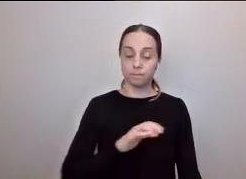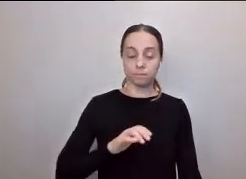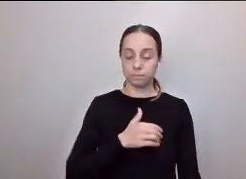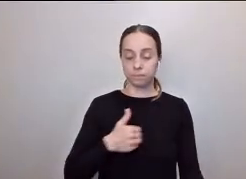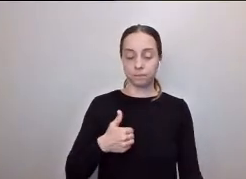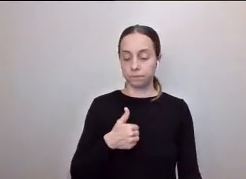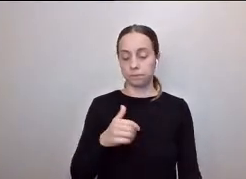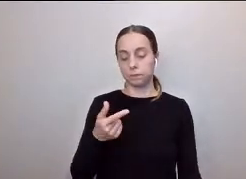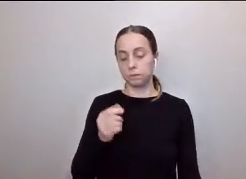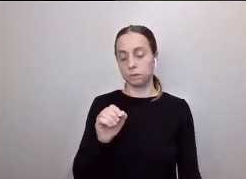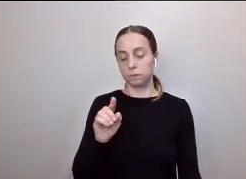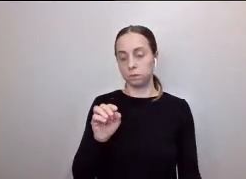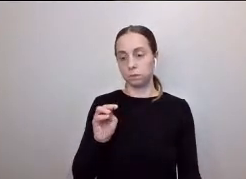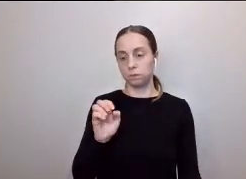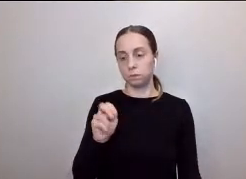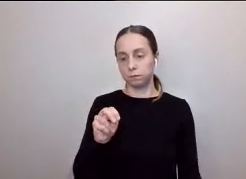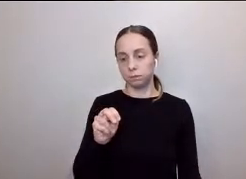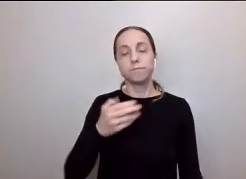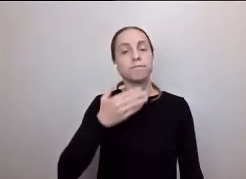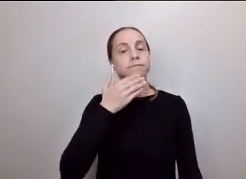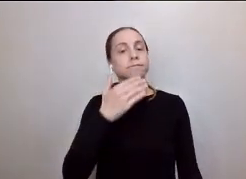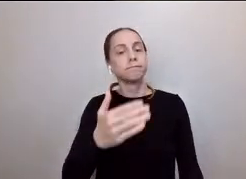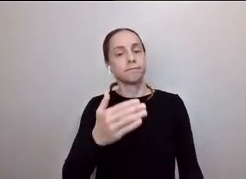Thank you, Madam President. I'd like to call a question.